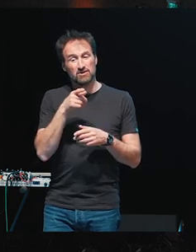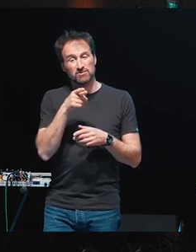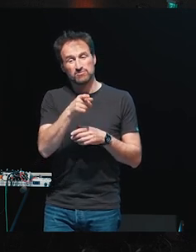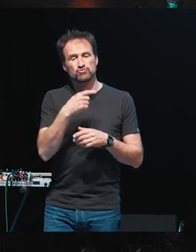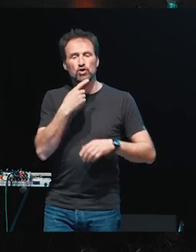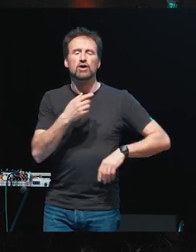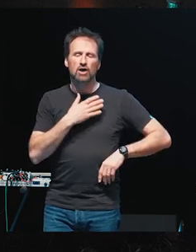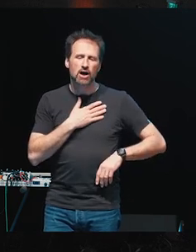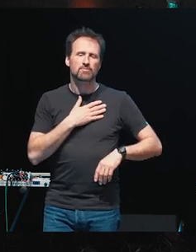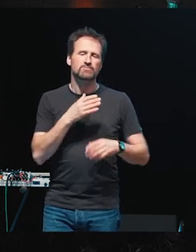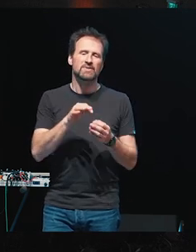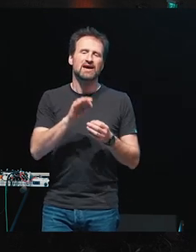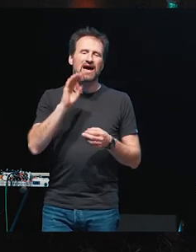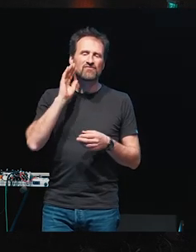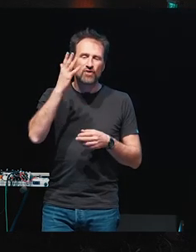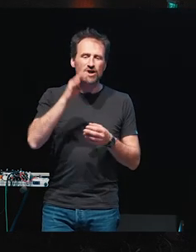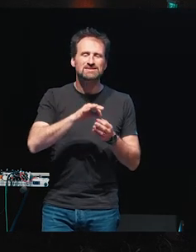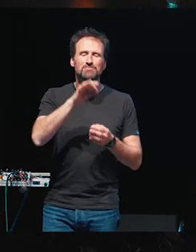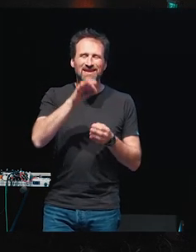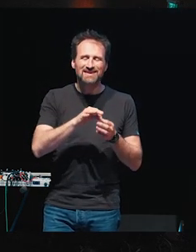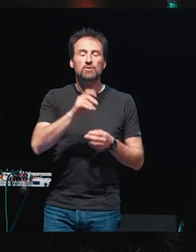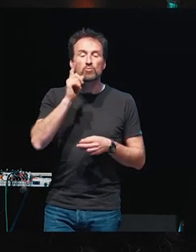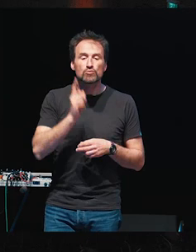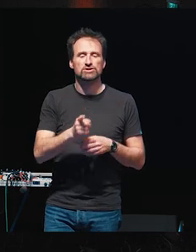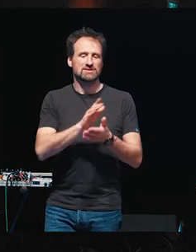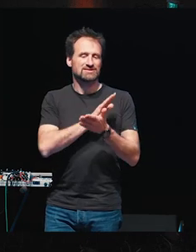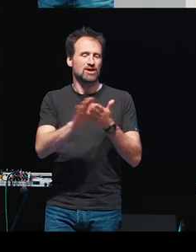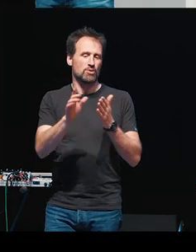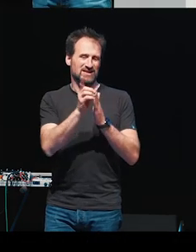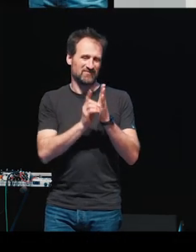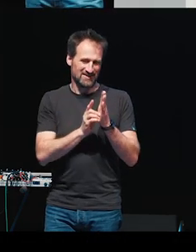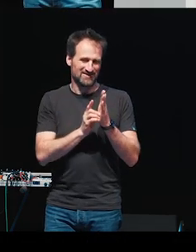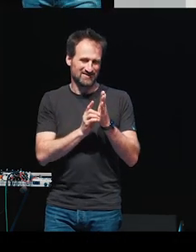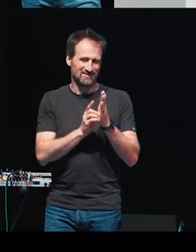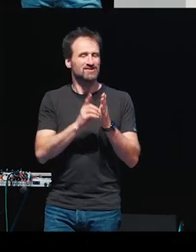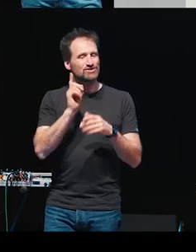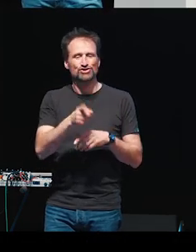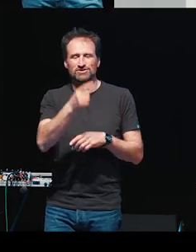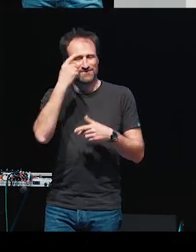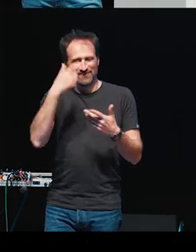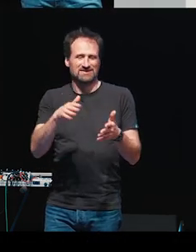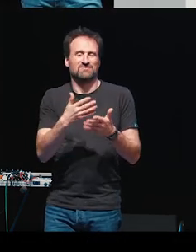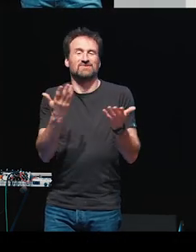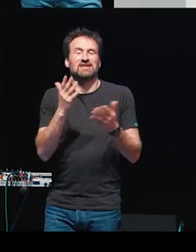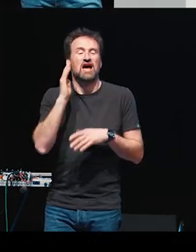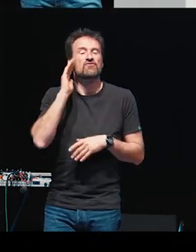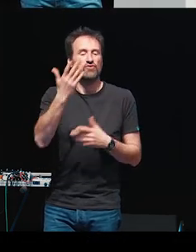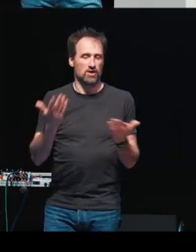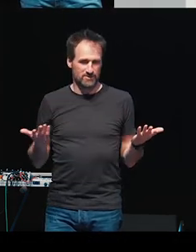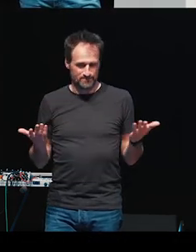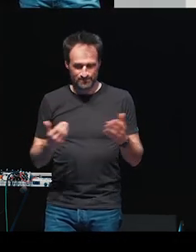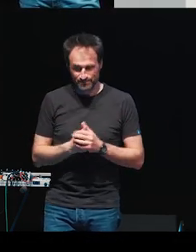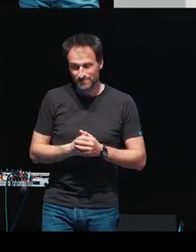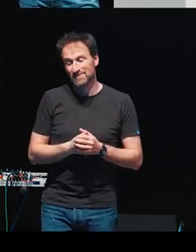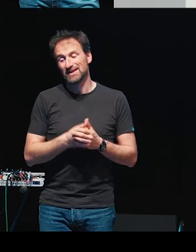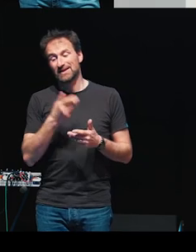success metric has to be defined. Another very important thing, if you like being an expert. Most of the times, you'd be wrong. And if you